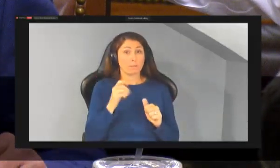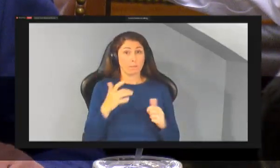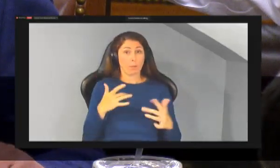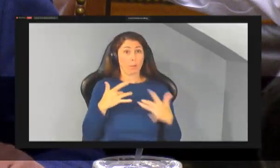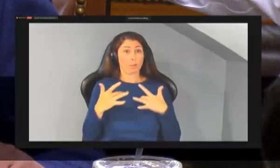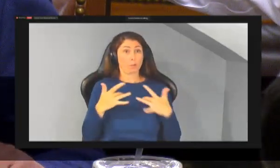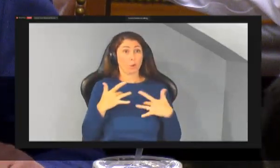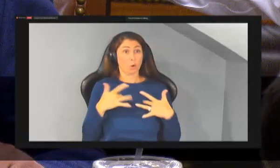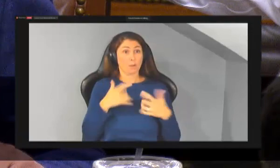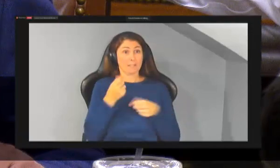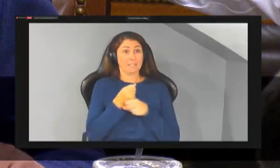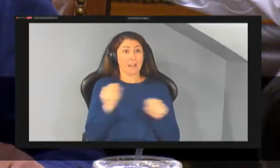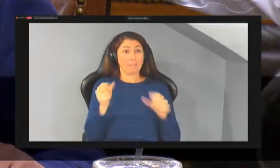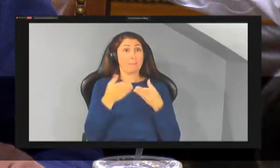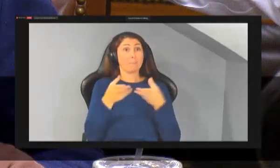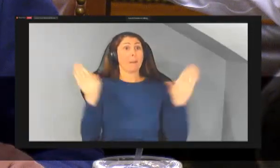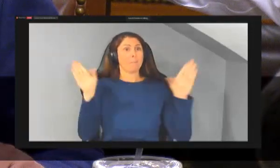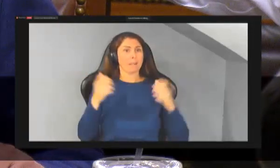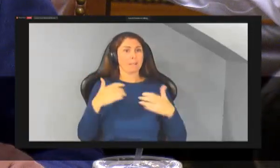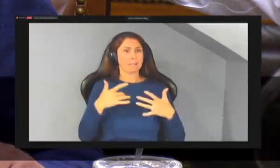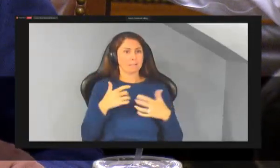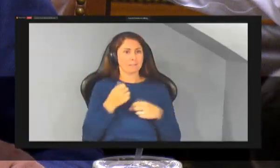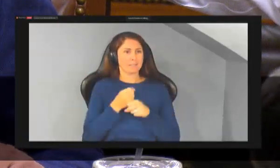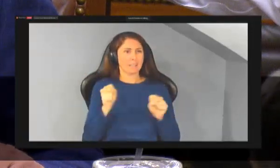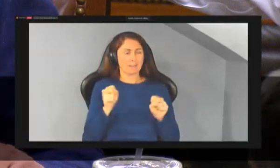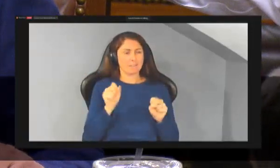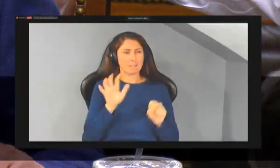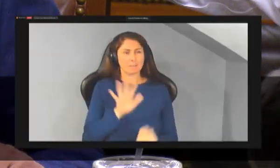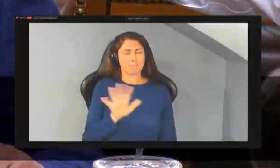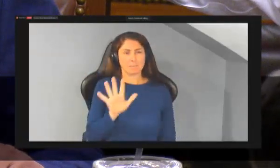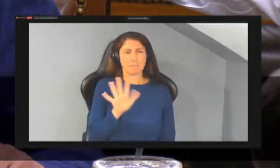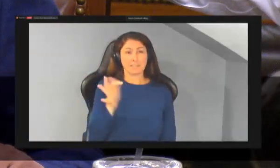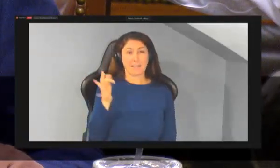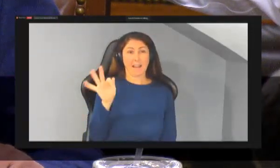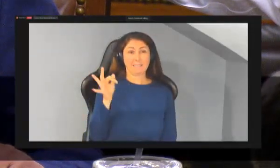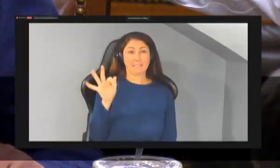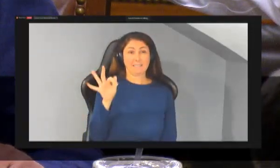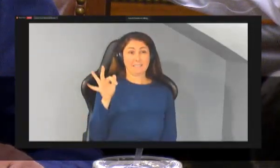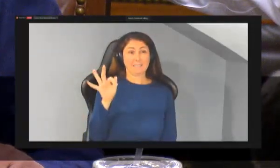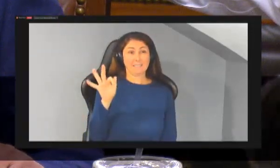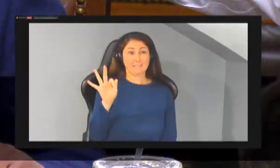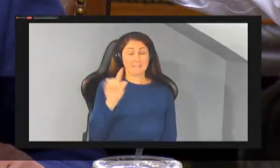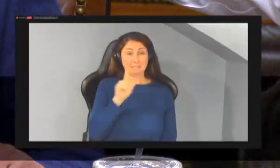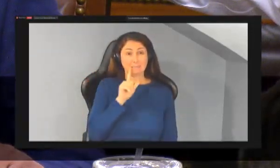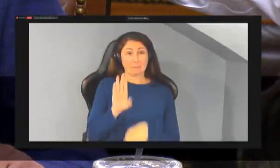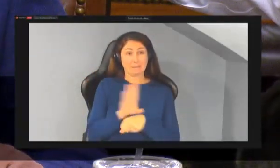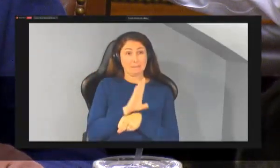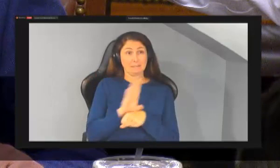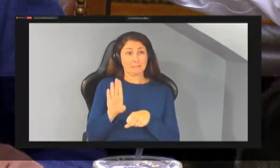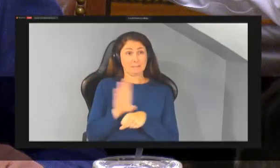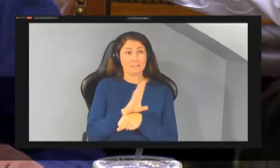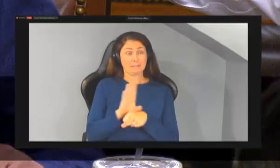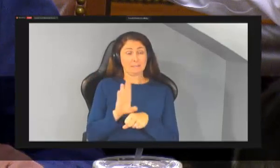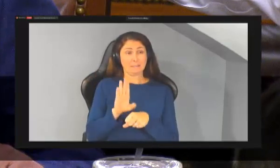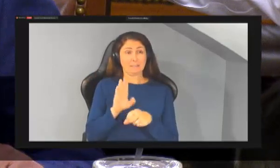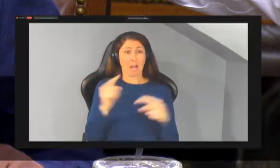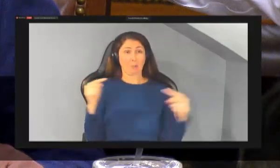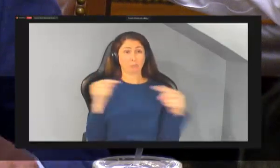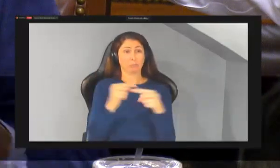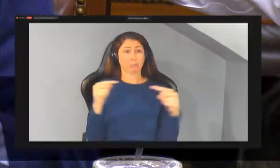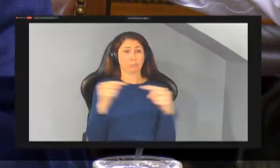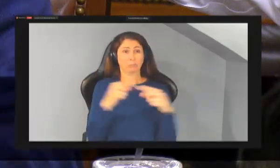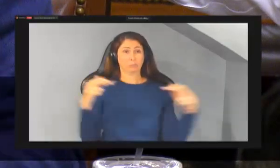safety, public safety. Route 19 is a very busy corridor. They would cross there like you wouldn't believe.